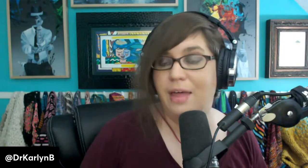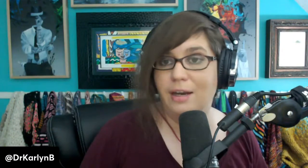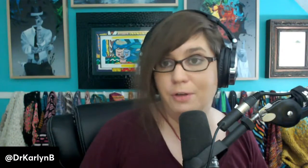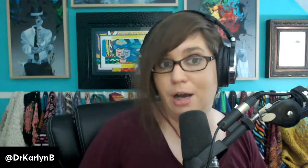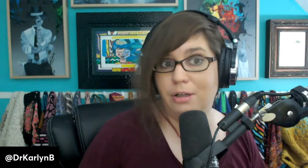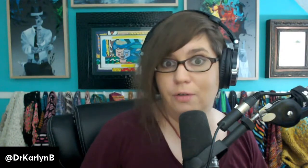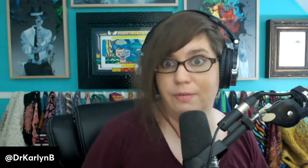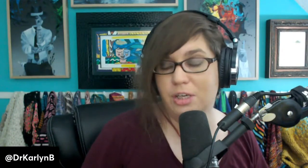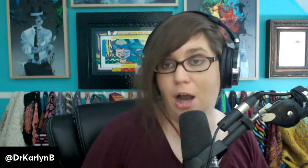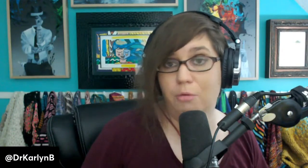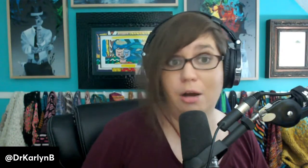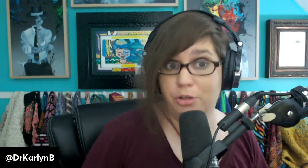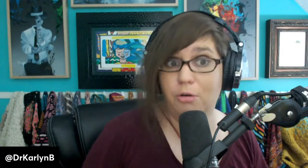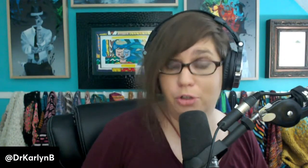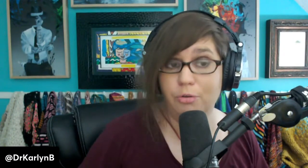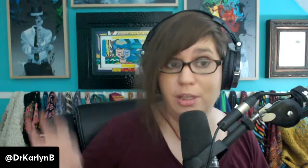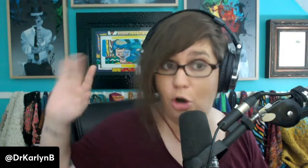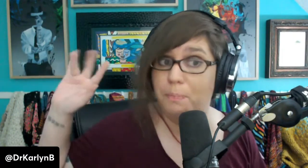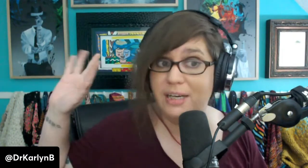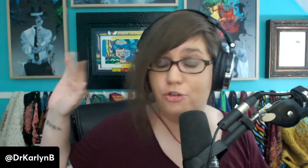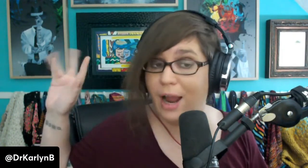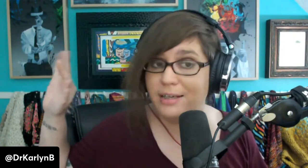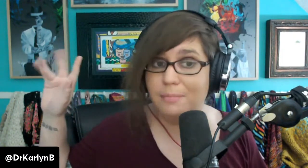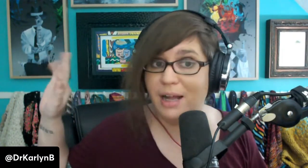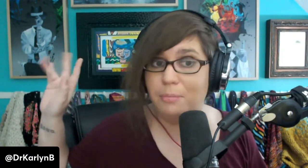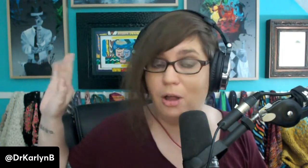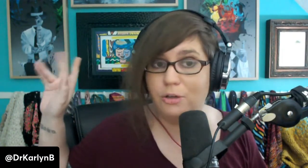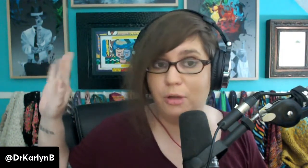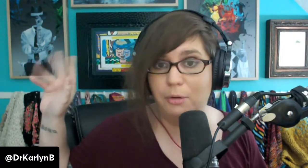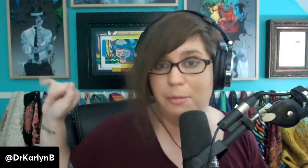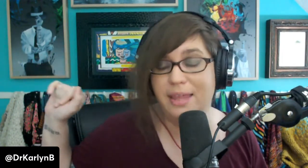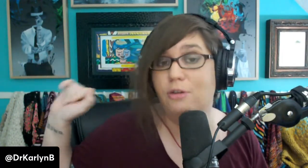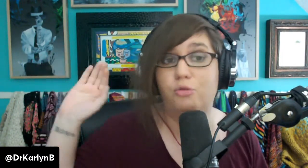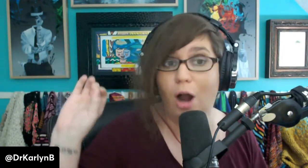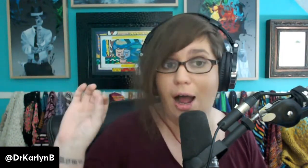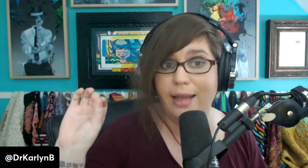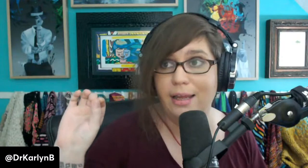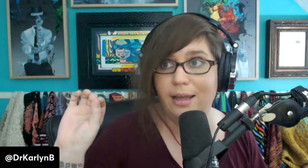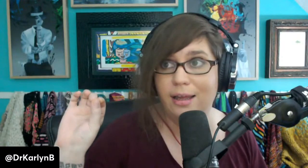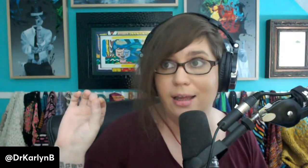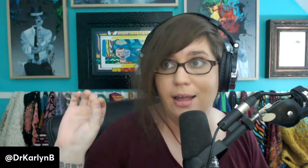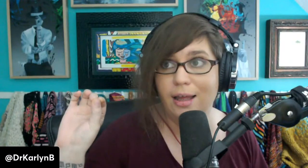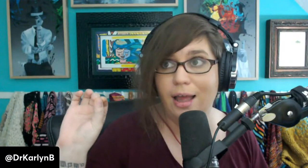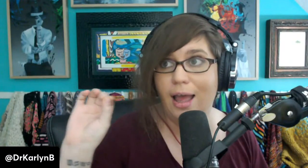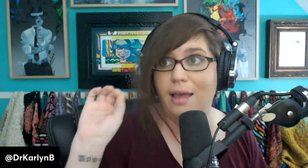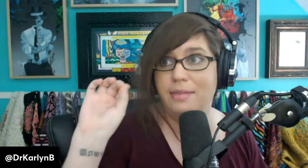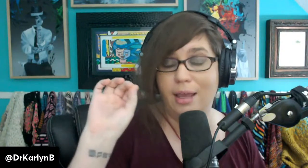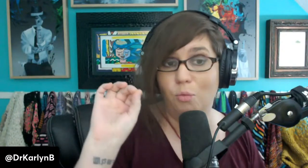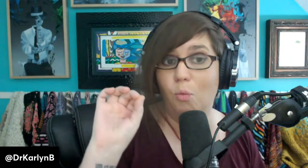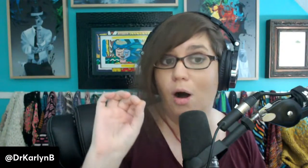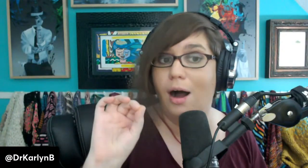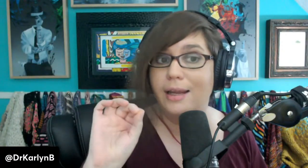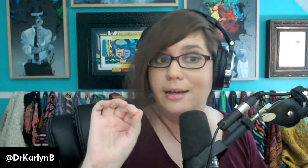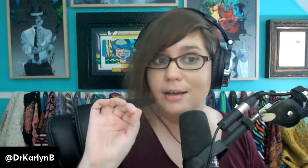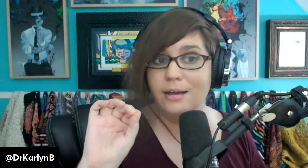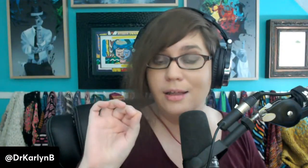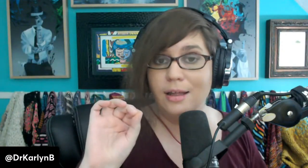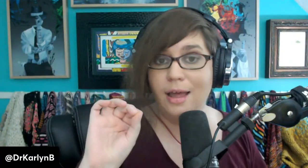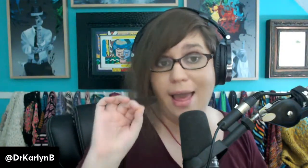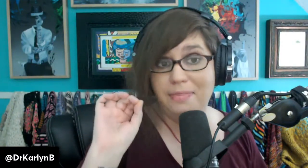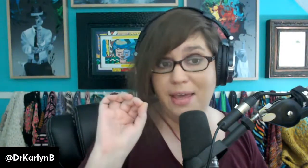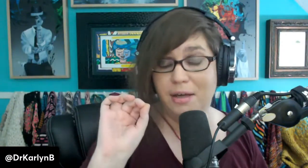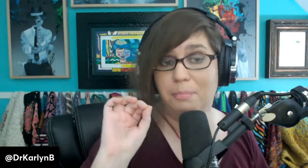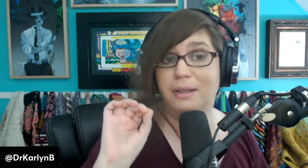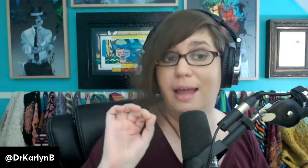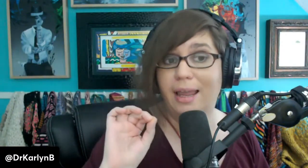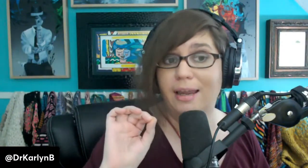And then if you tell conservatives, no, don't do this. Don't be distracted by the blonde, twirly woman, they cry and they whine